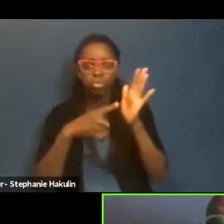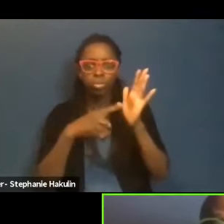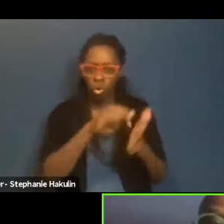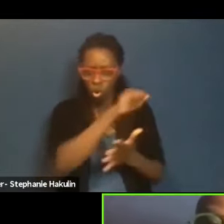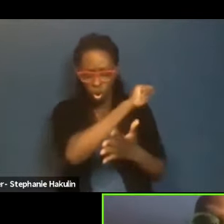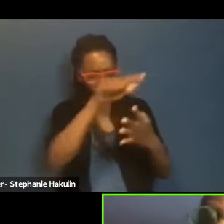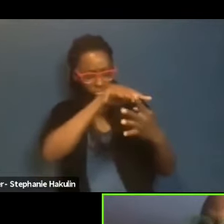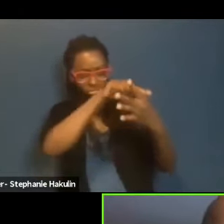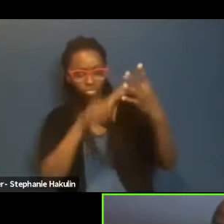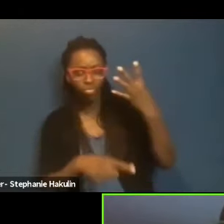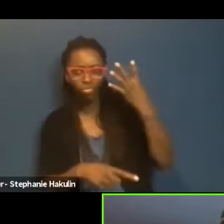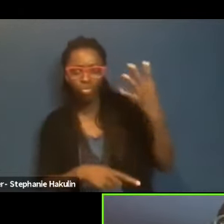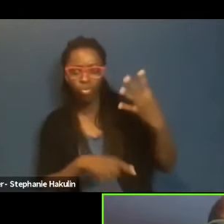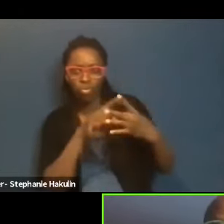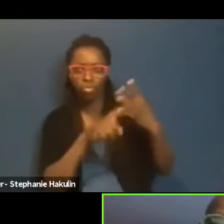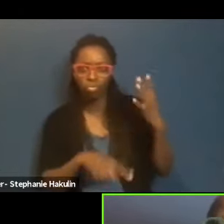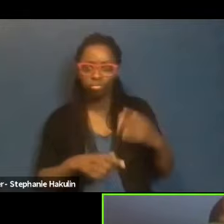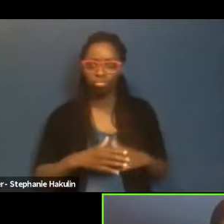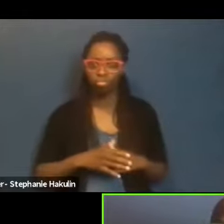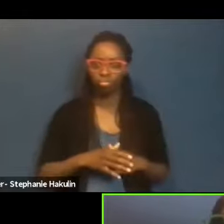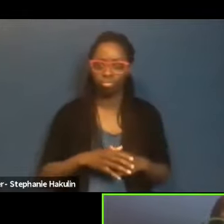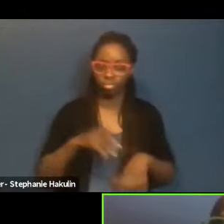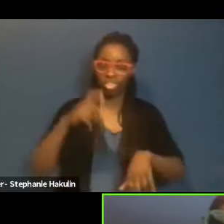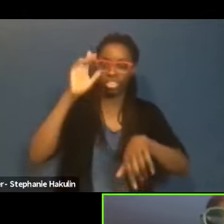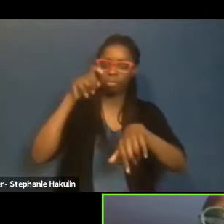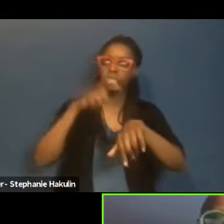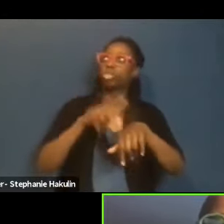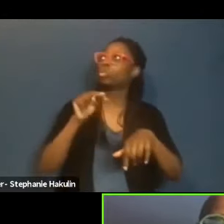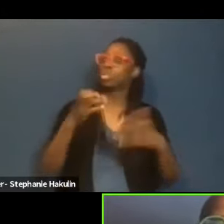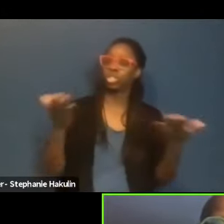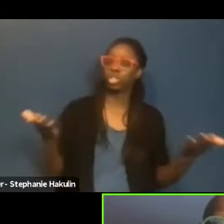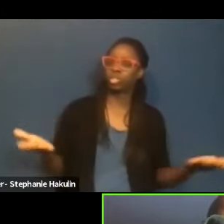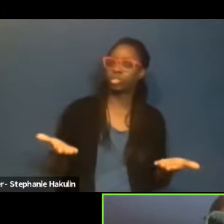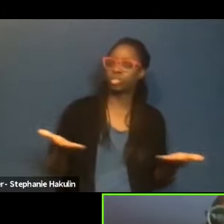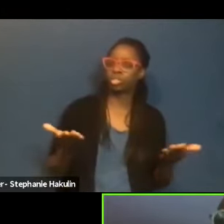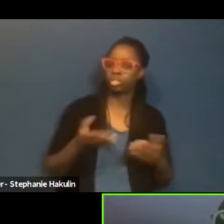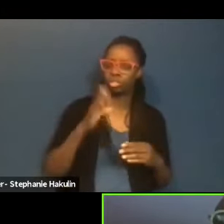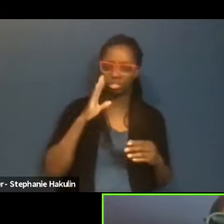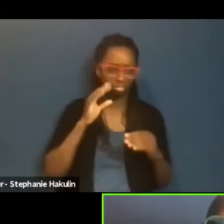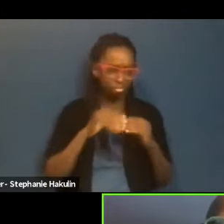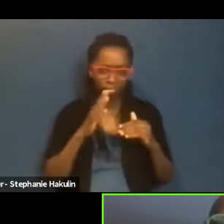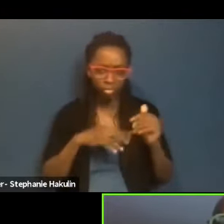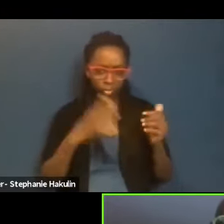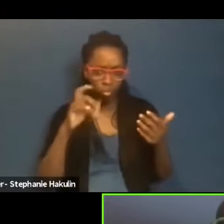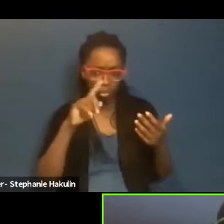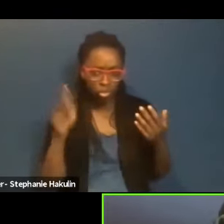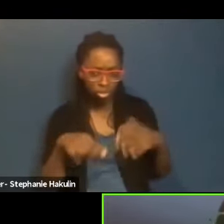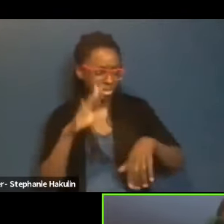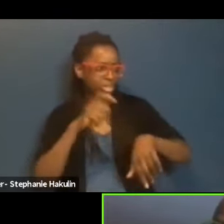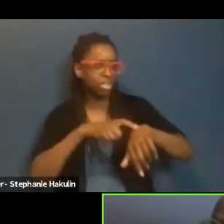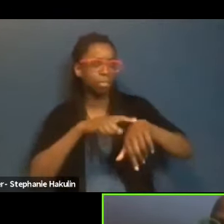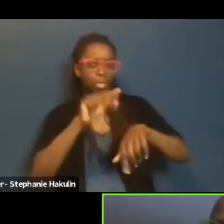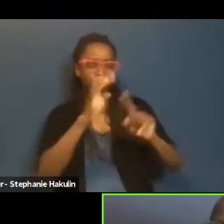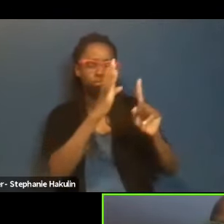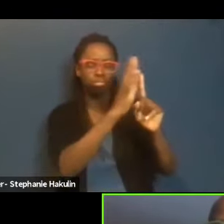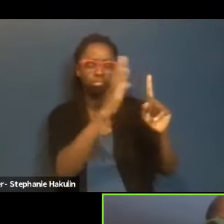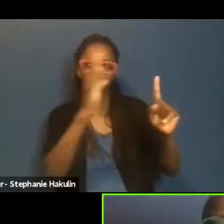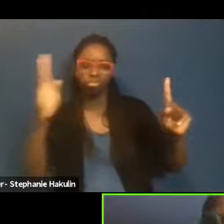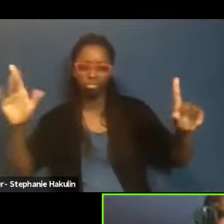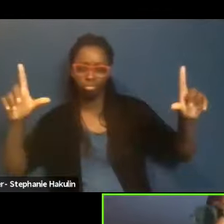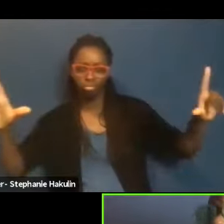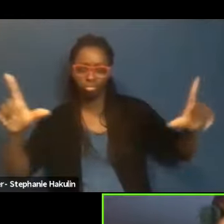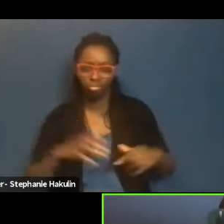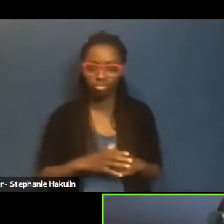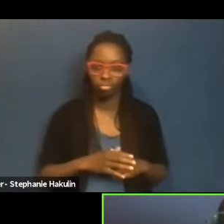more than four time zones, but all four time zones definitely on the continental United States. Shout out to Alaska, shout out to Hawaii,